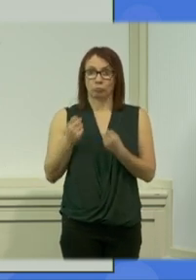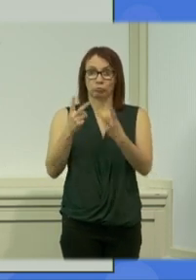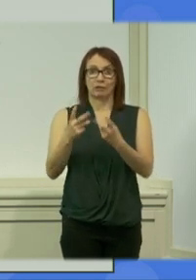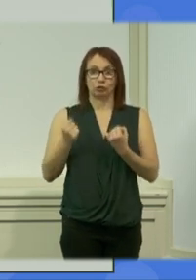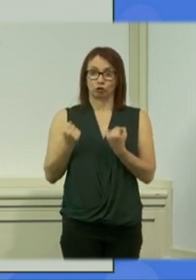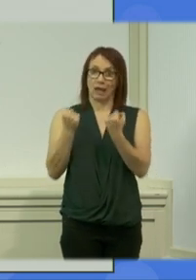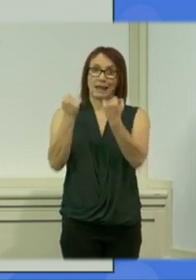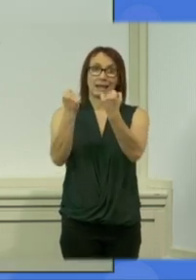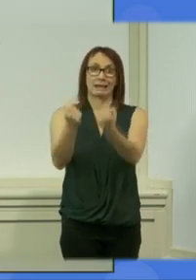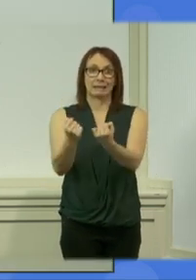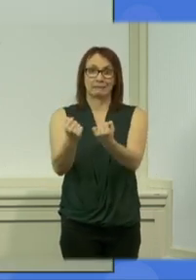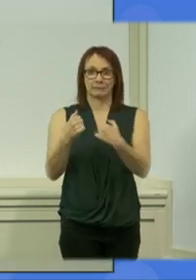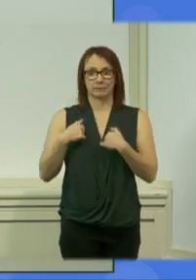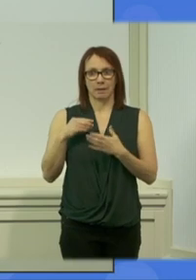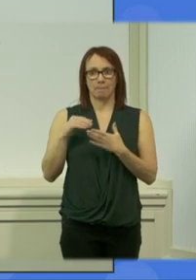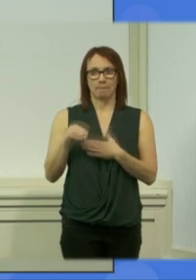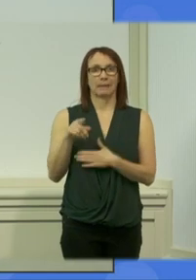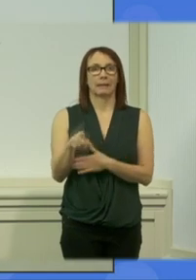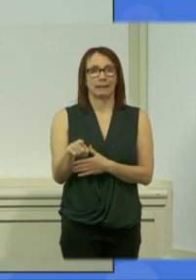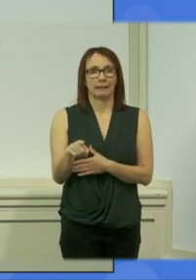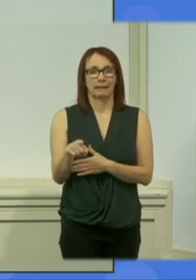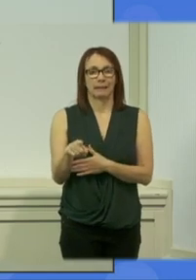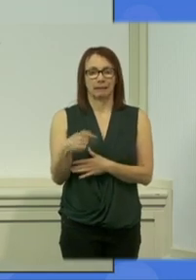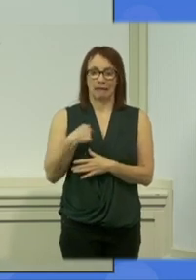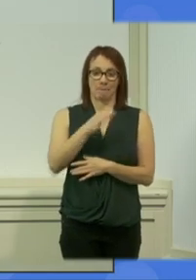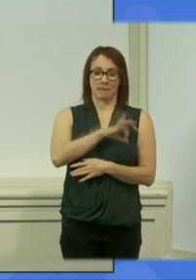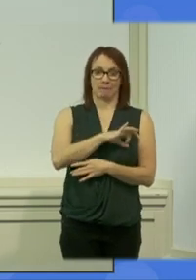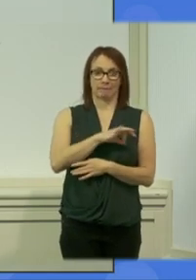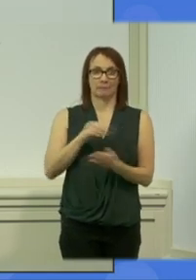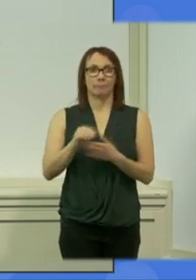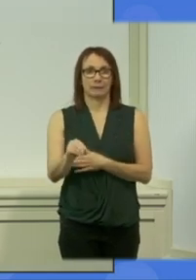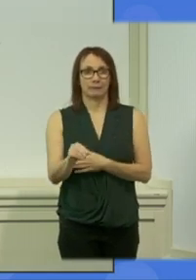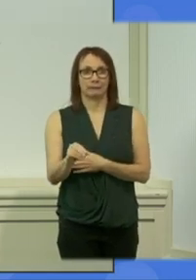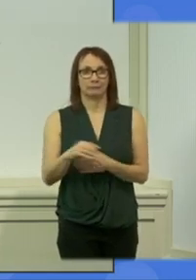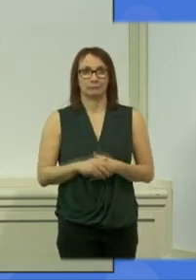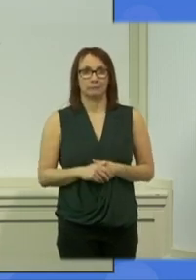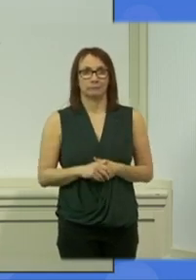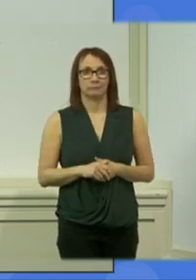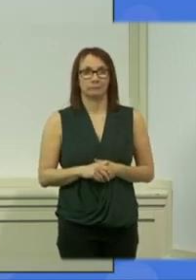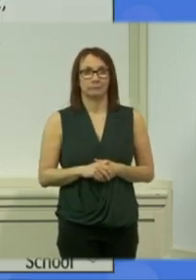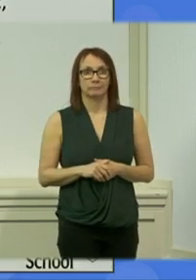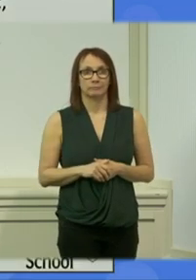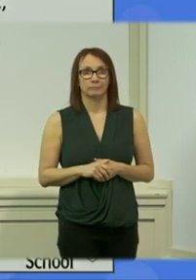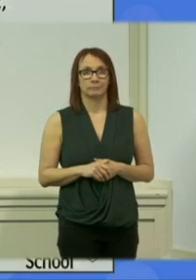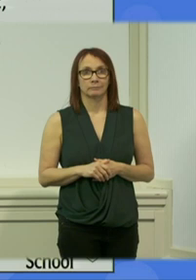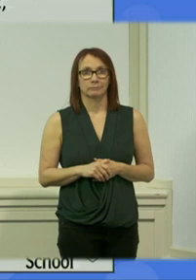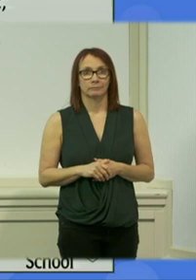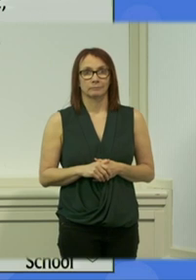bridge, actually benefits from the payment. So my key messages.